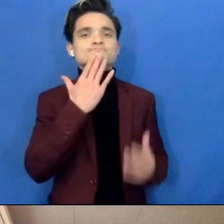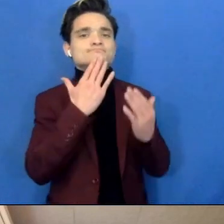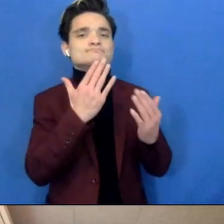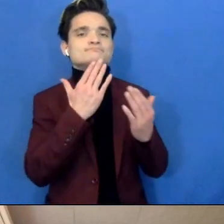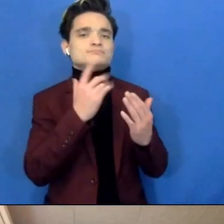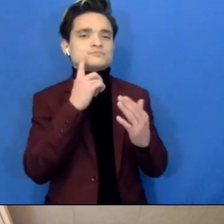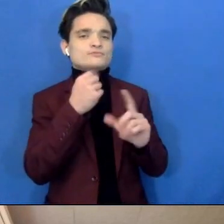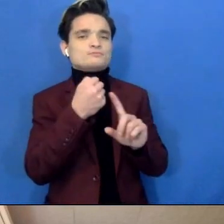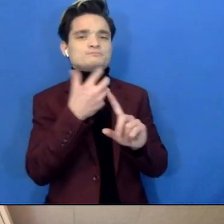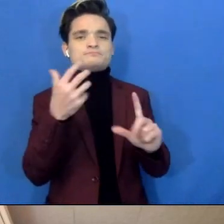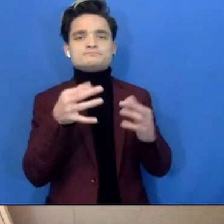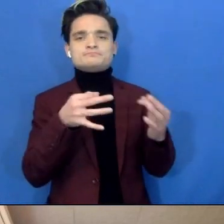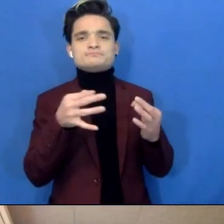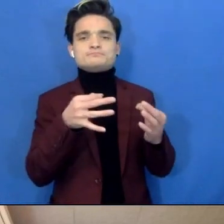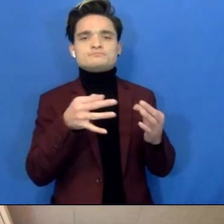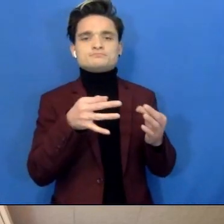Thank you. So going back